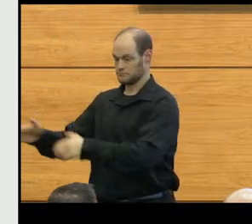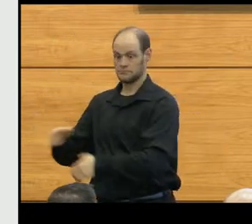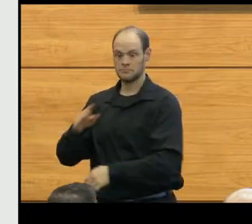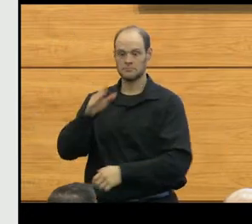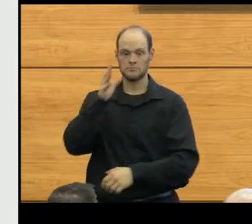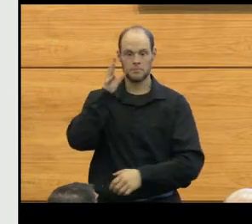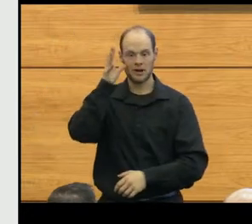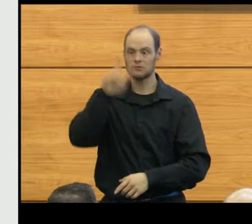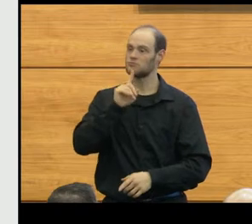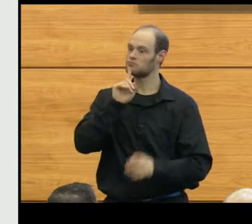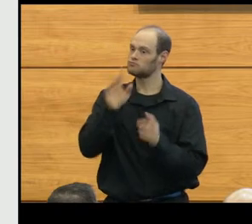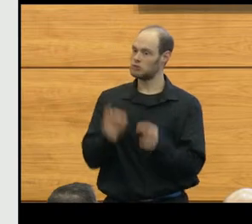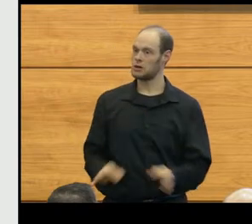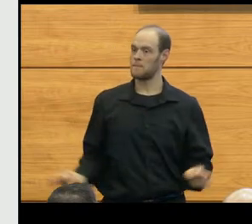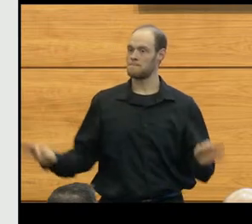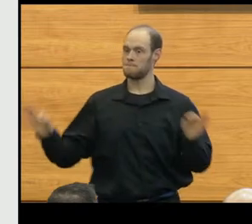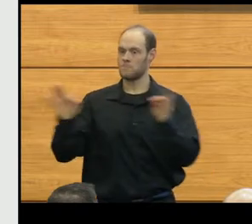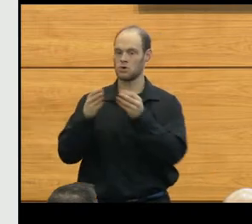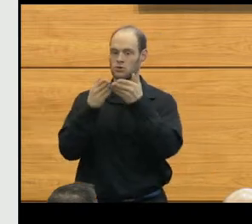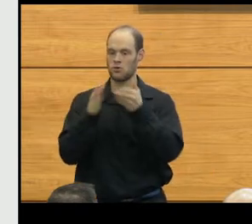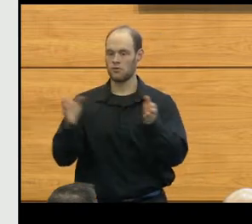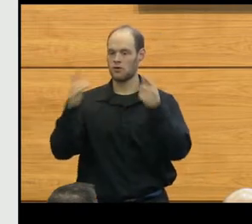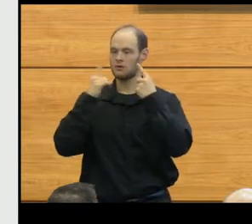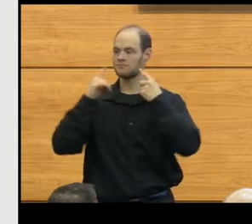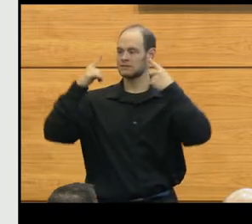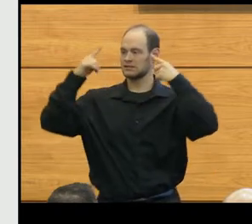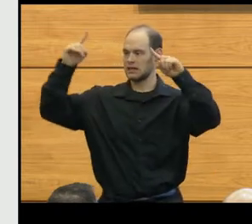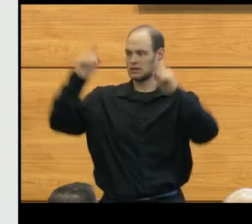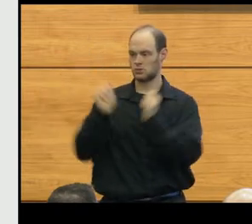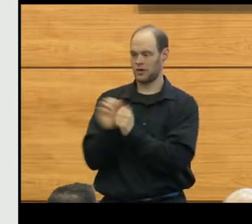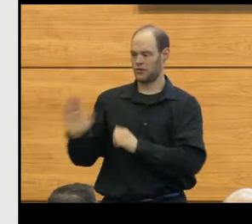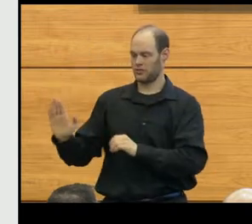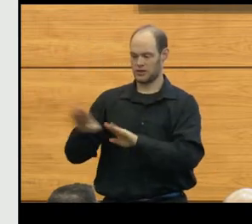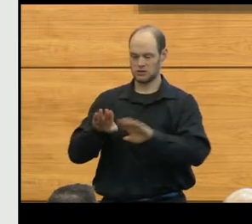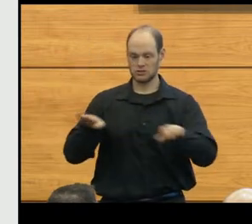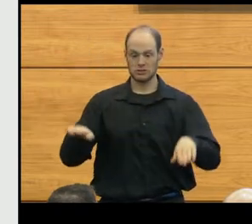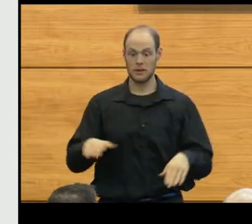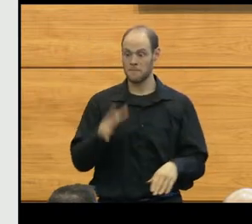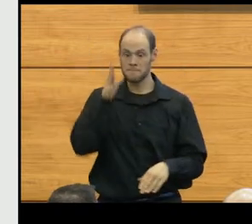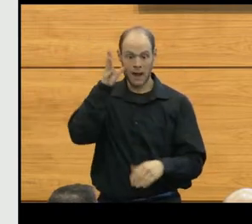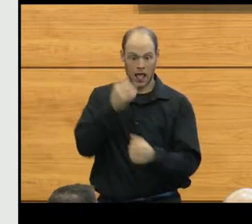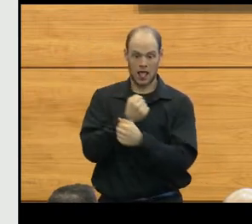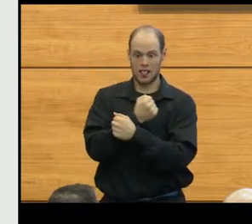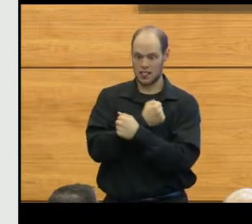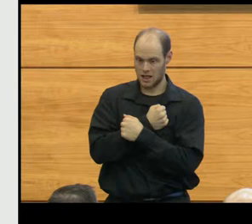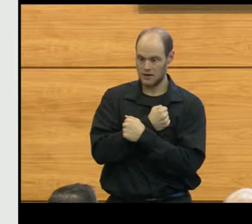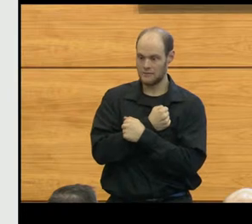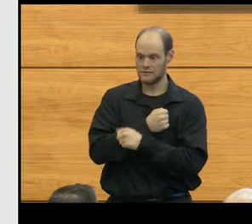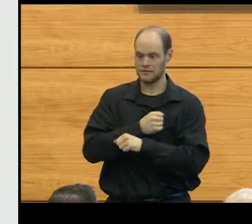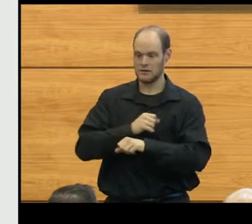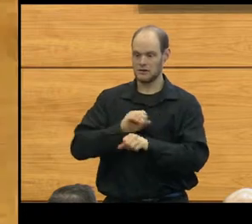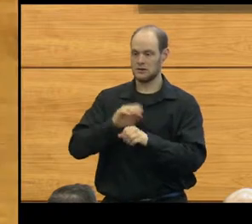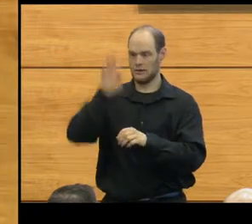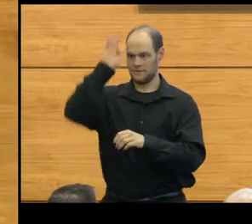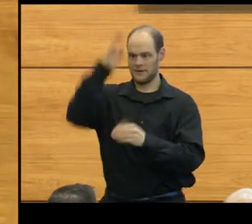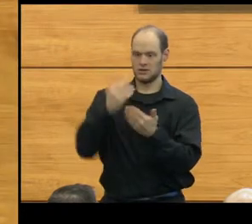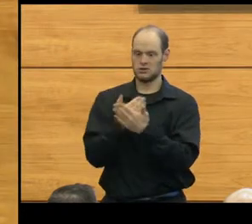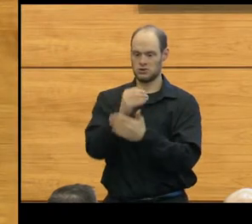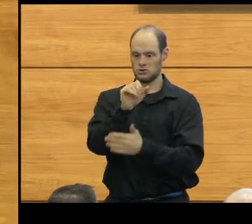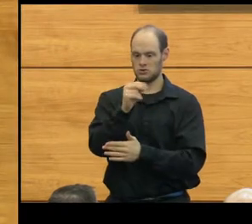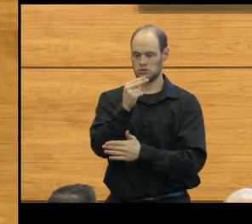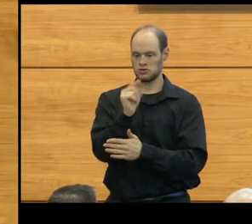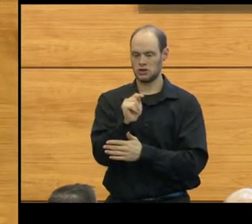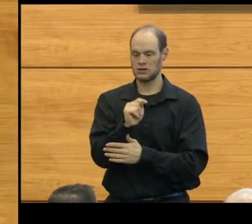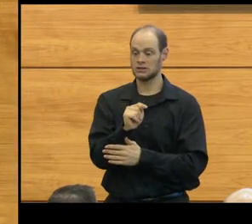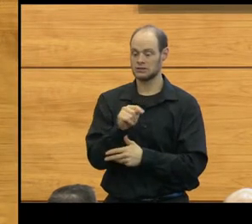parents have been crucial to the overall outcome of their children. The love of a parent created a shunt. The question of a parent